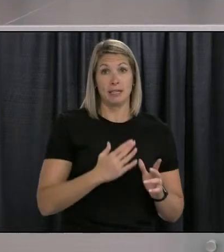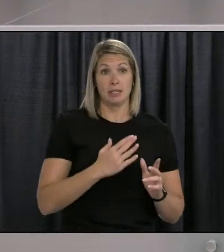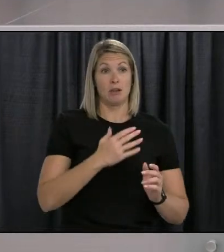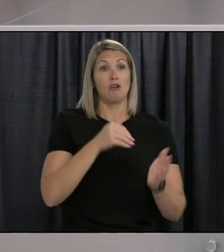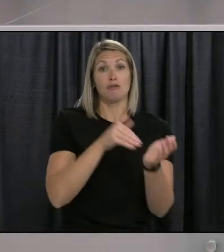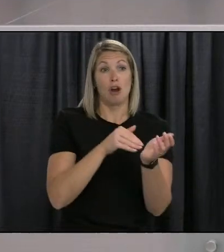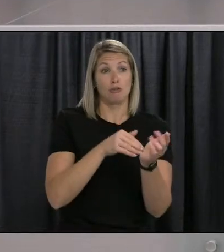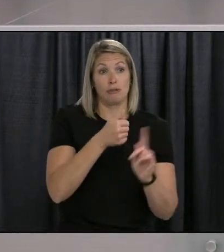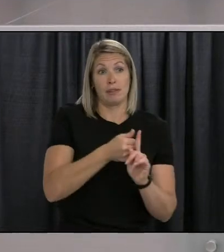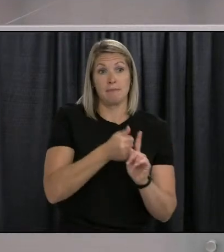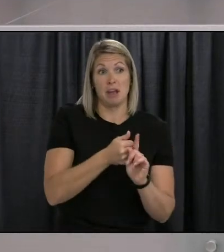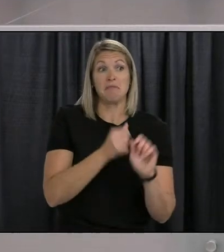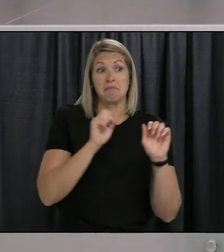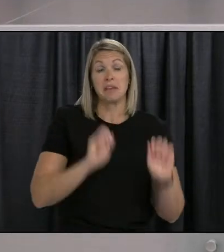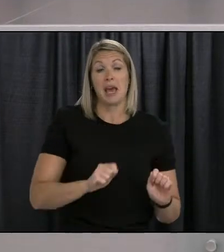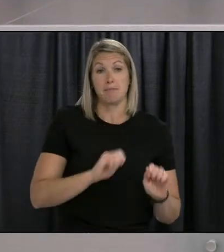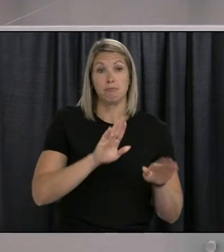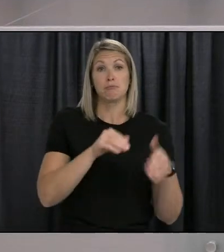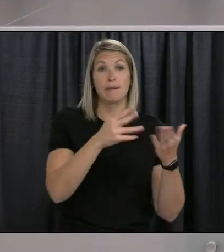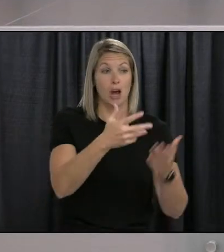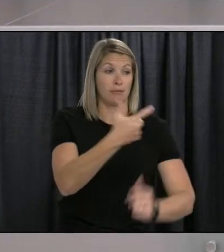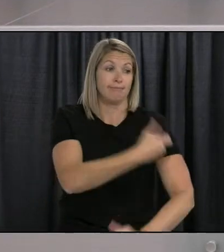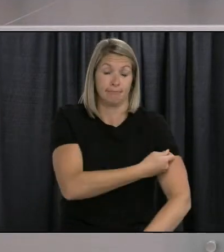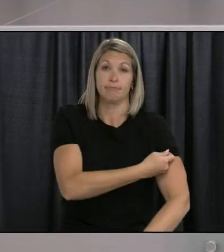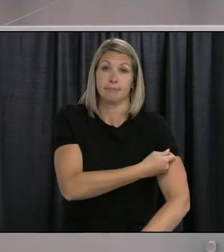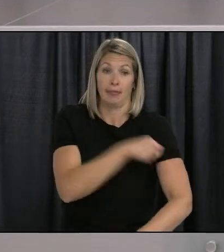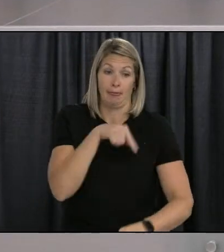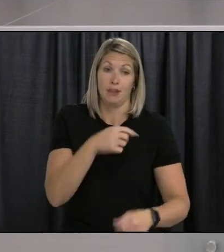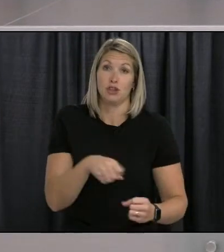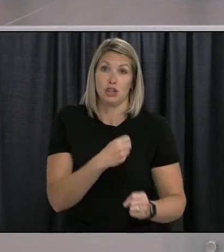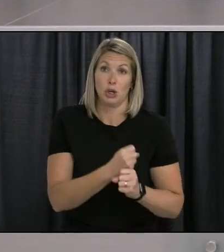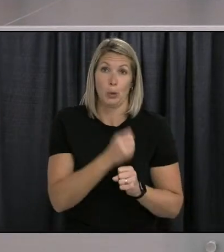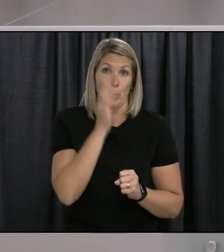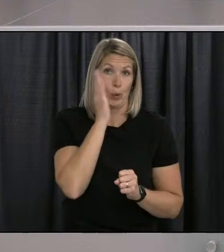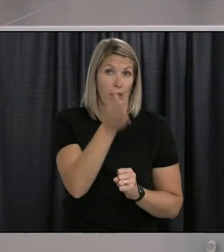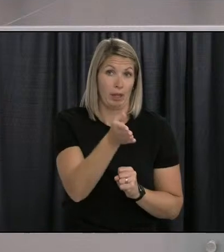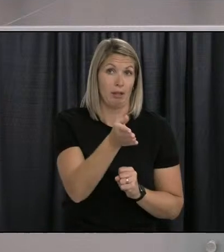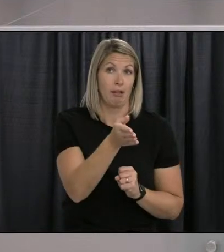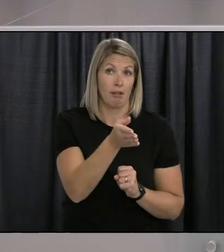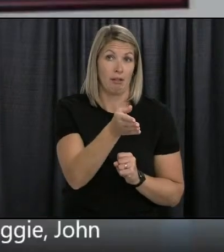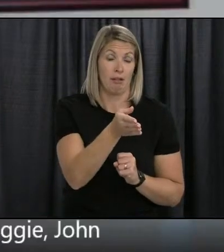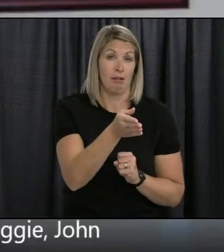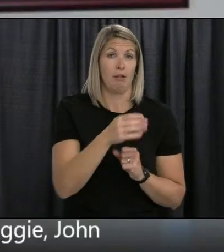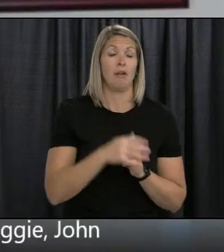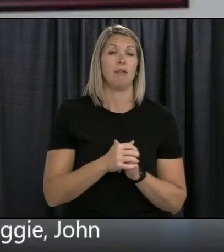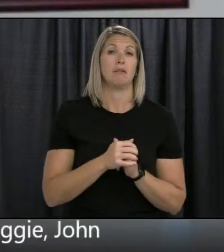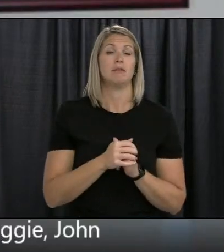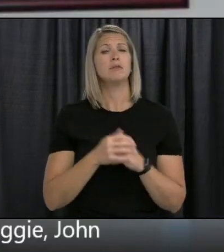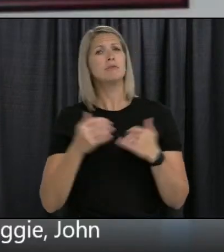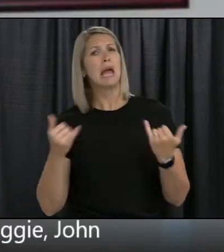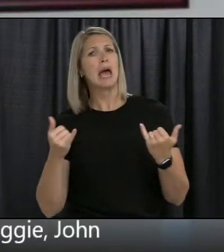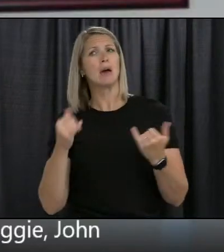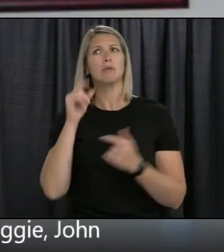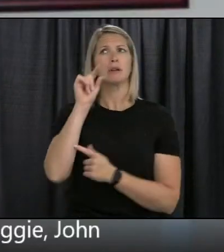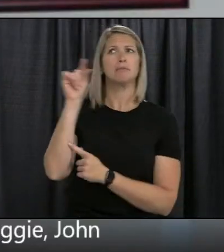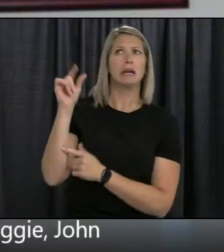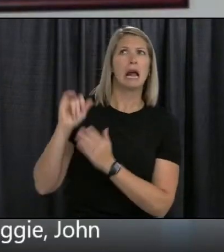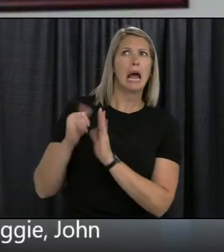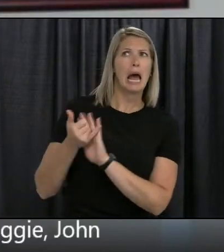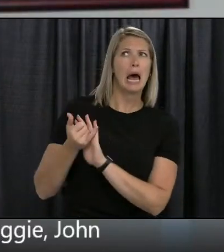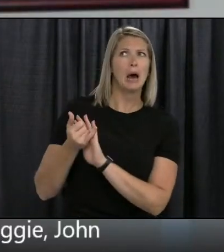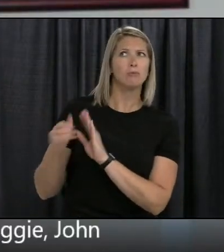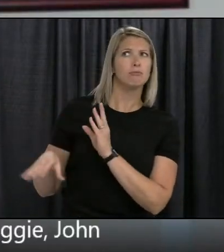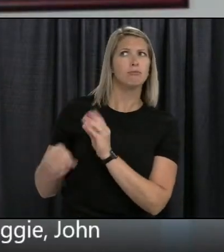Why was that decision made when considering in the past those groups haven't been able to bill government to deliver flu shots? Well,